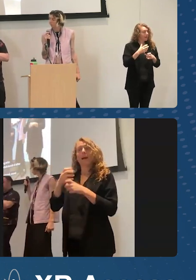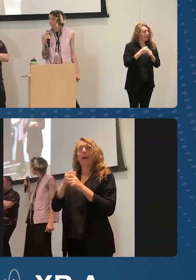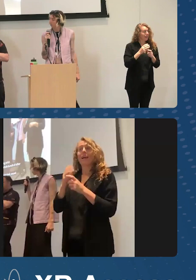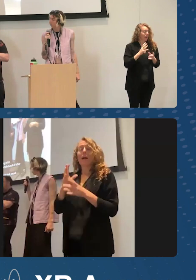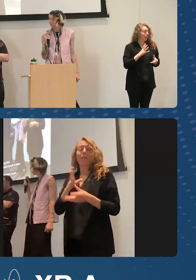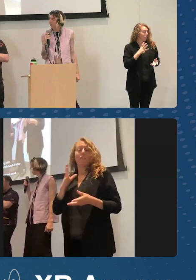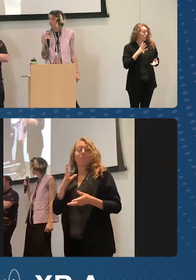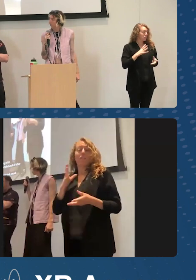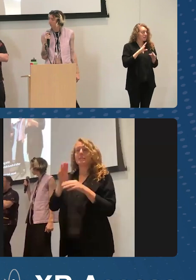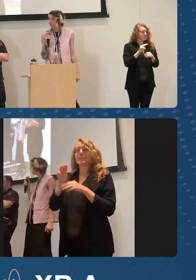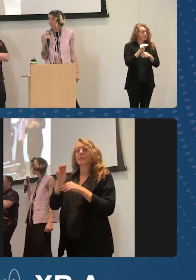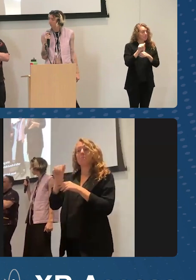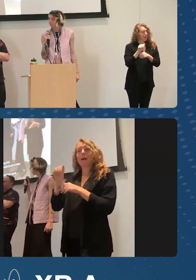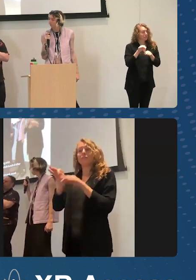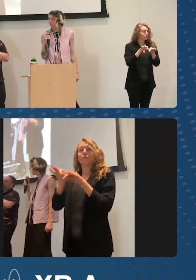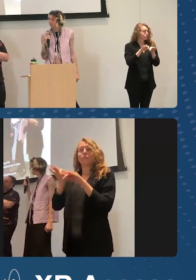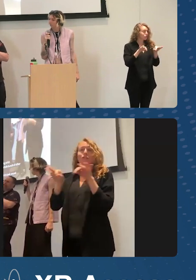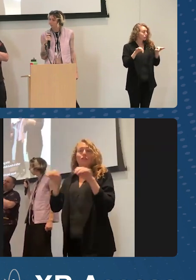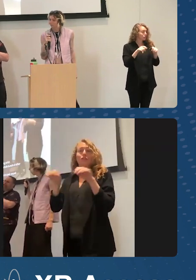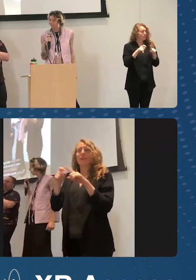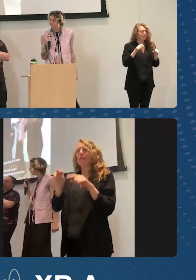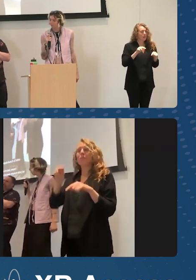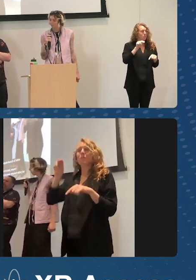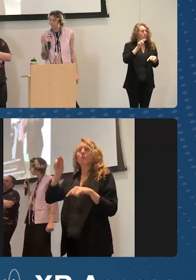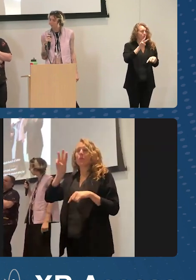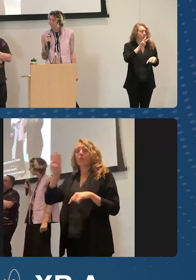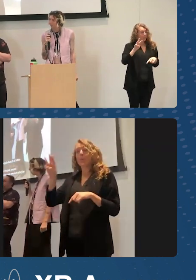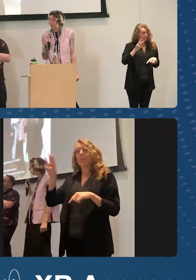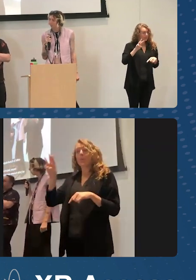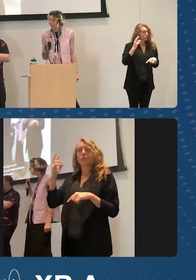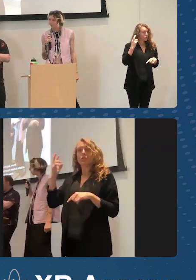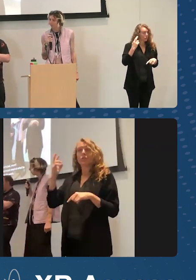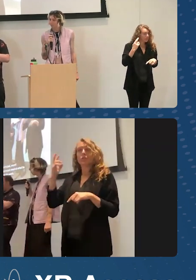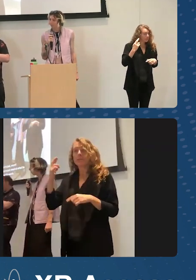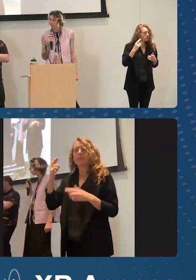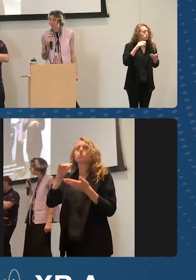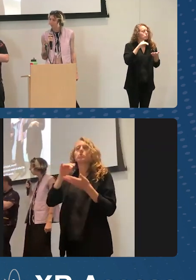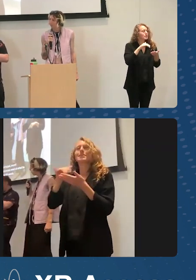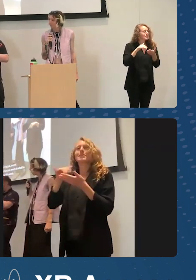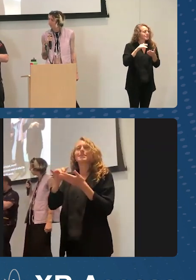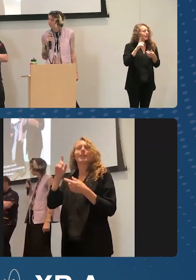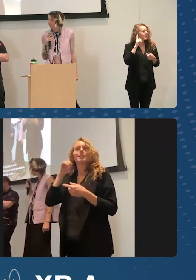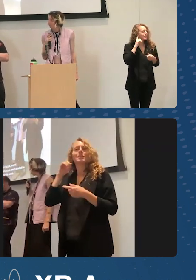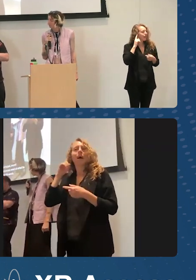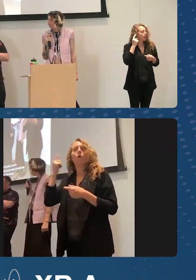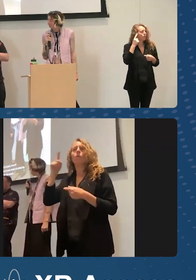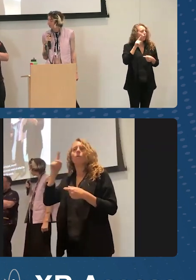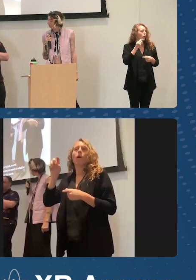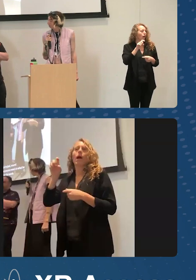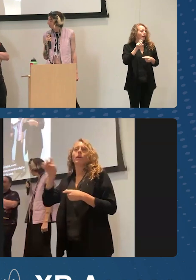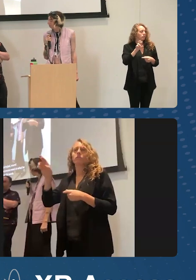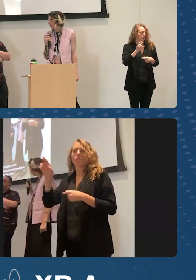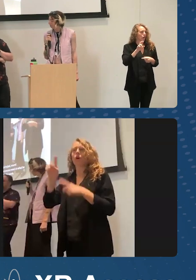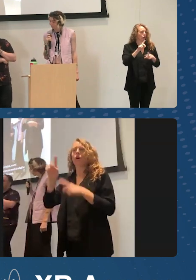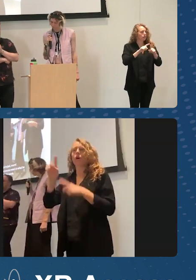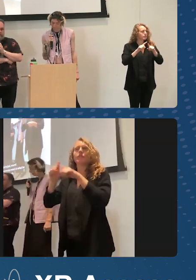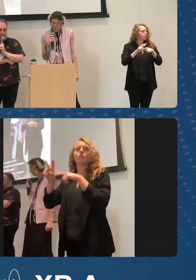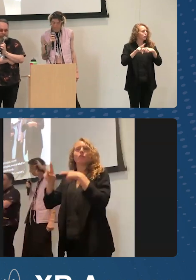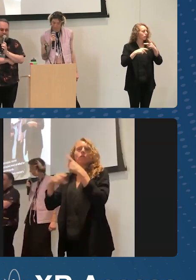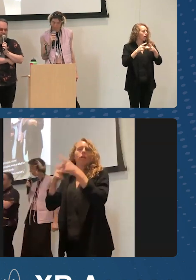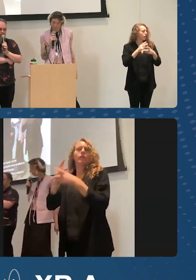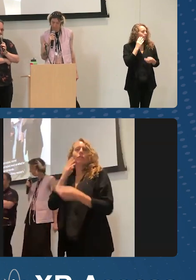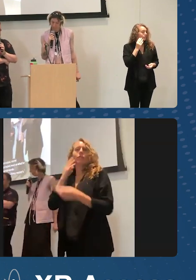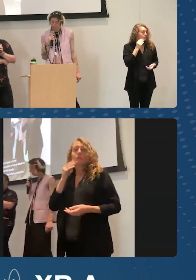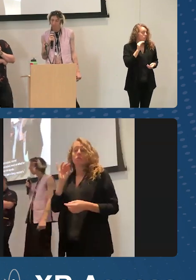master's degree from Northwestern to kind of study sound for XR and these kind of experiences. So that's kind of where I'm coming